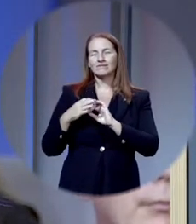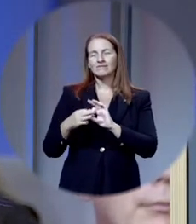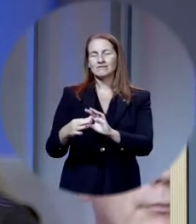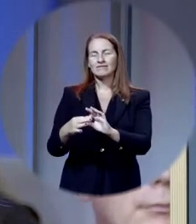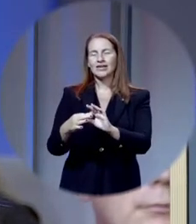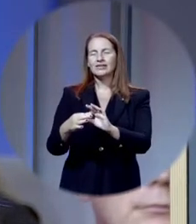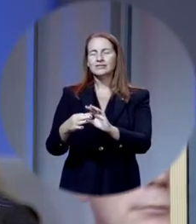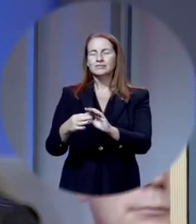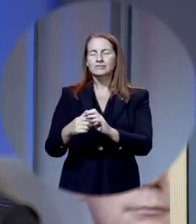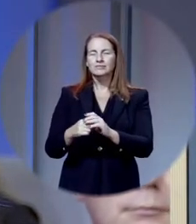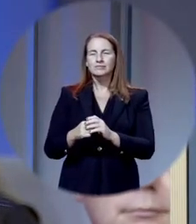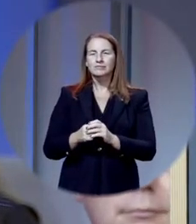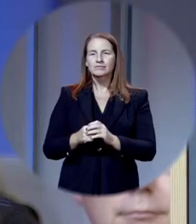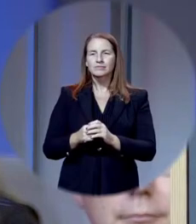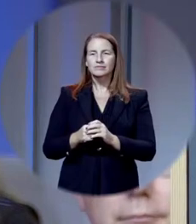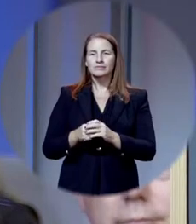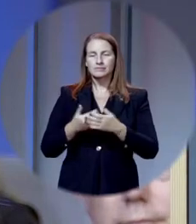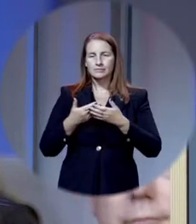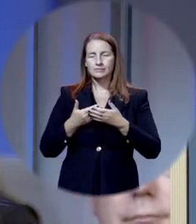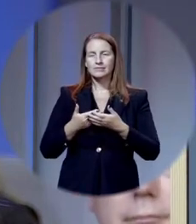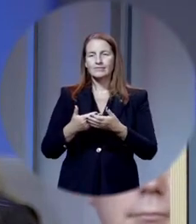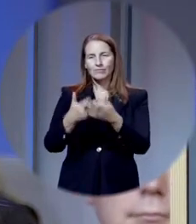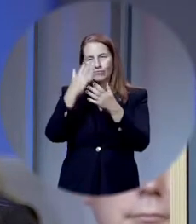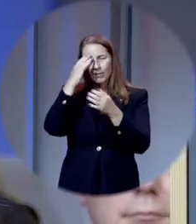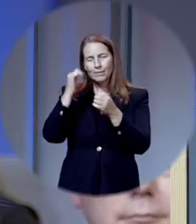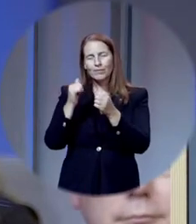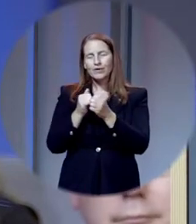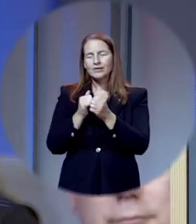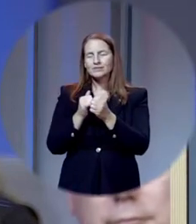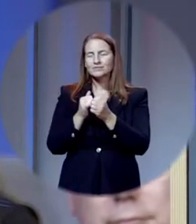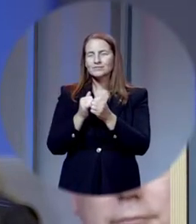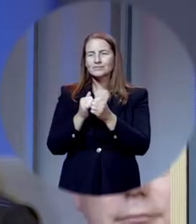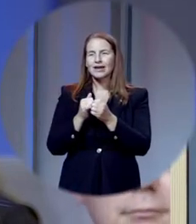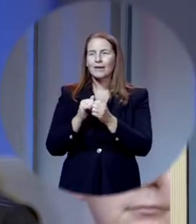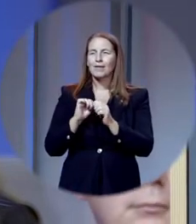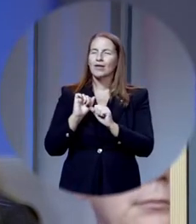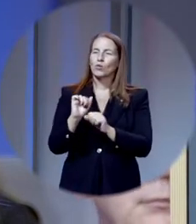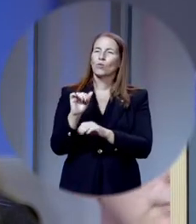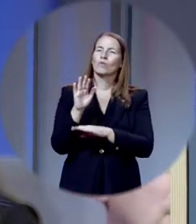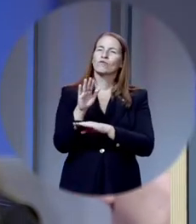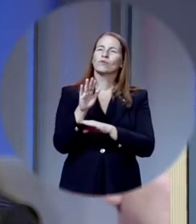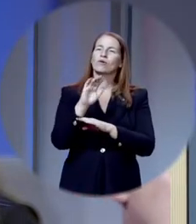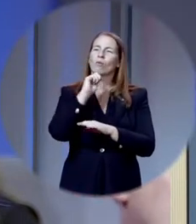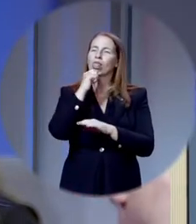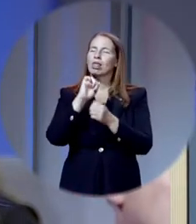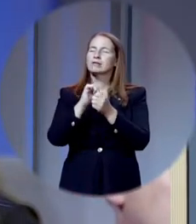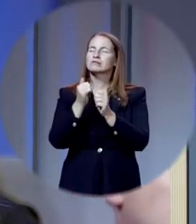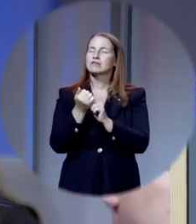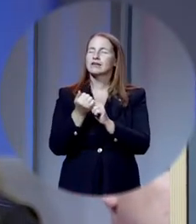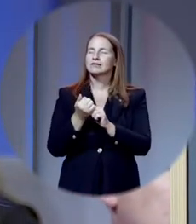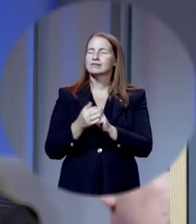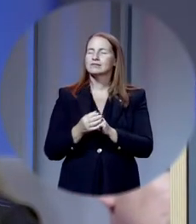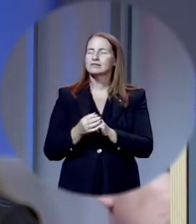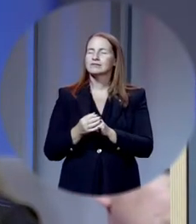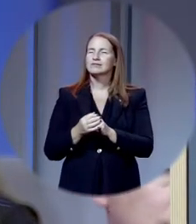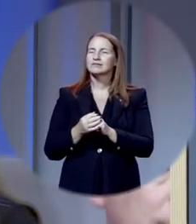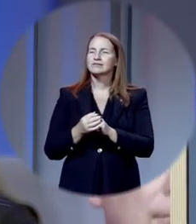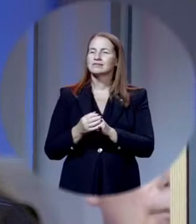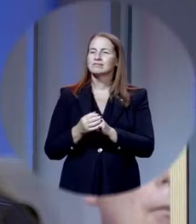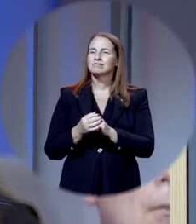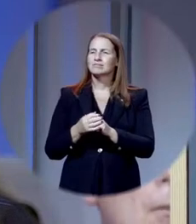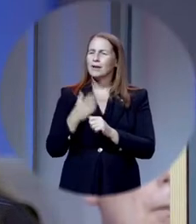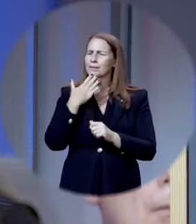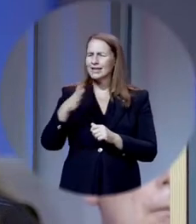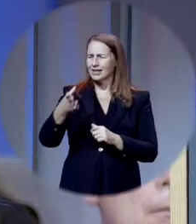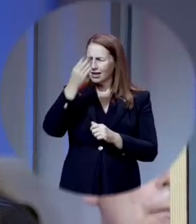Carry those memories with you as you make your unique mark upon the future. Tell us of your journey.